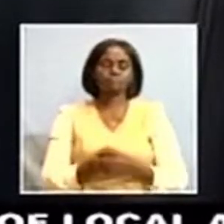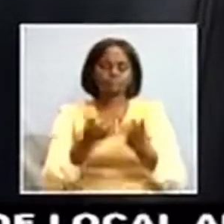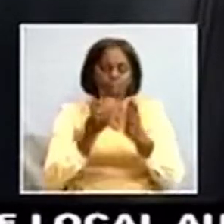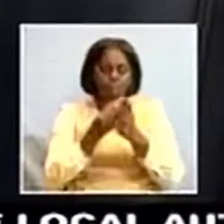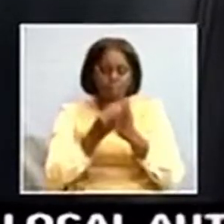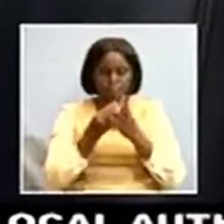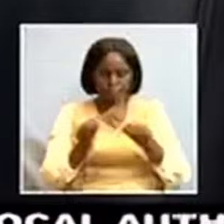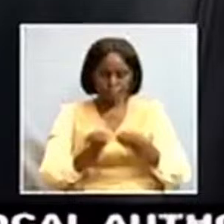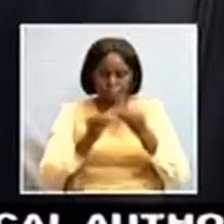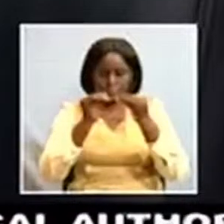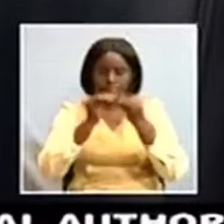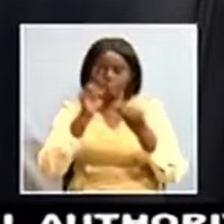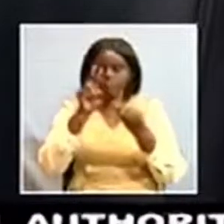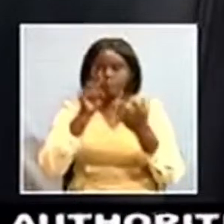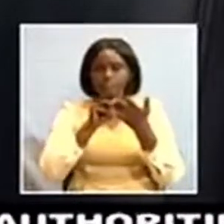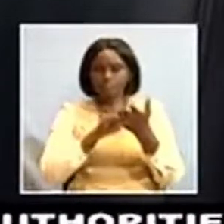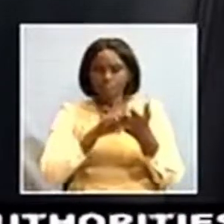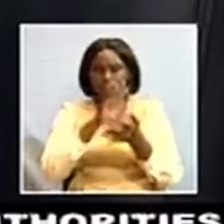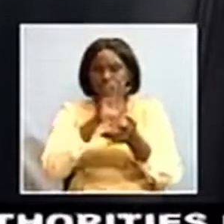amounting to